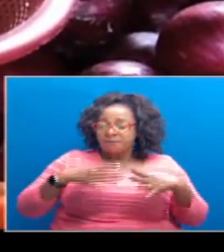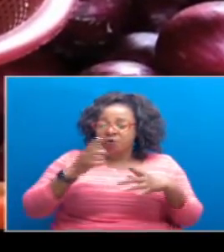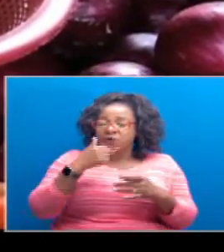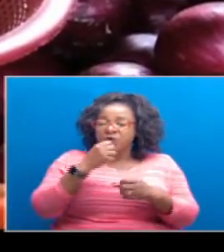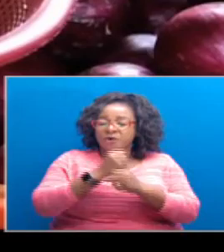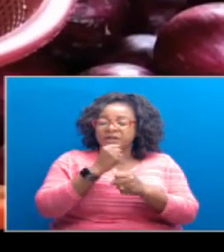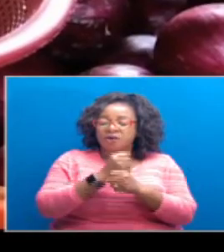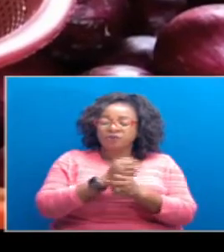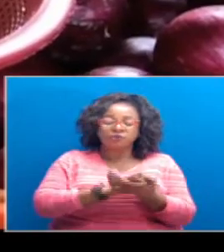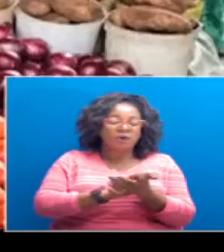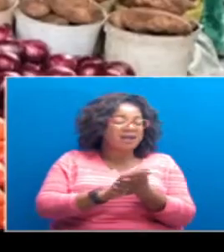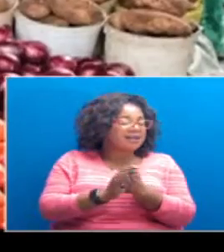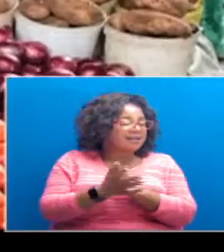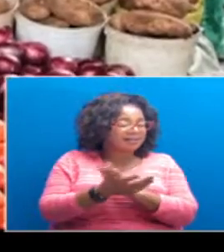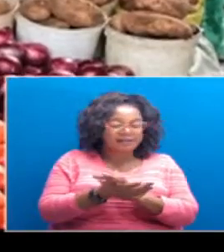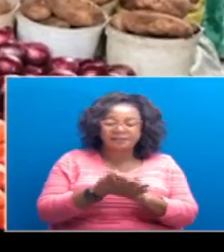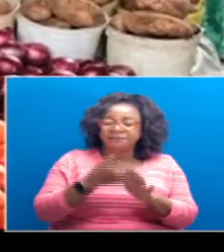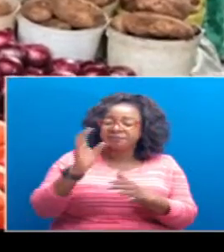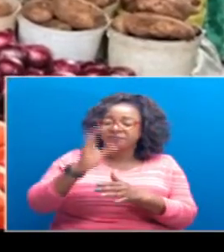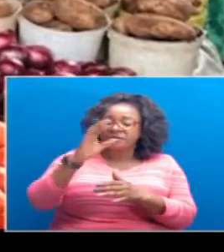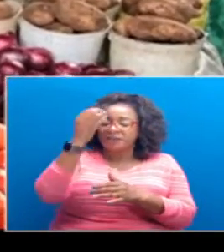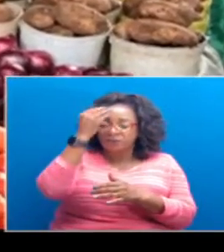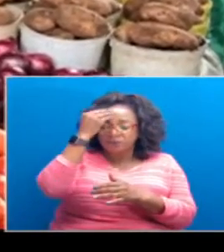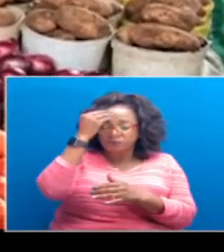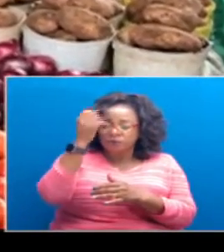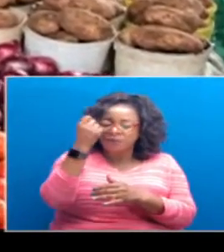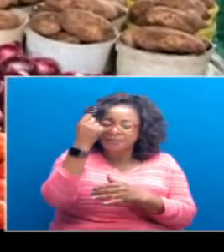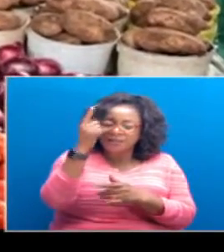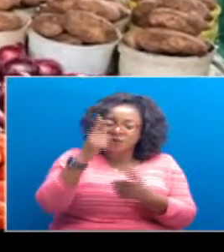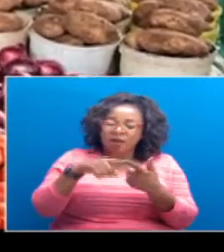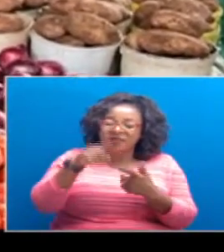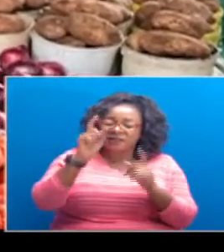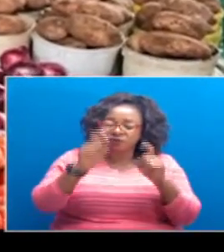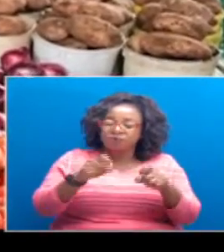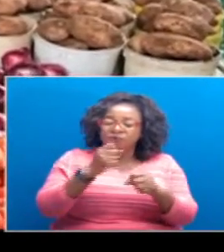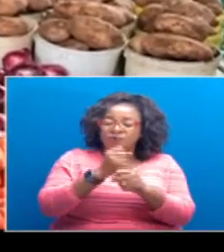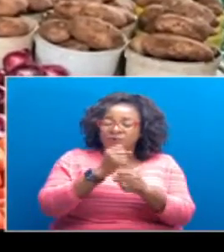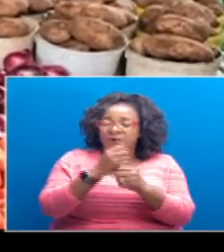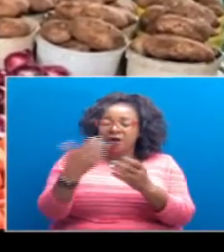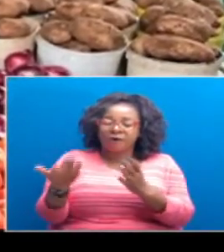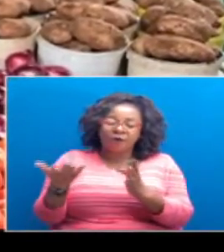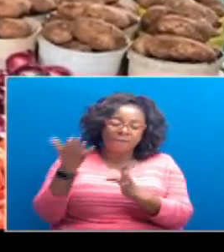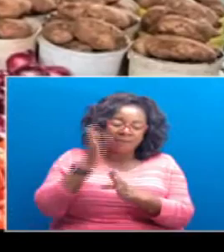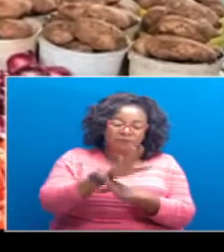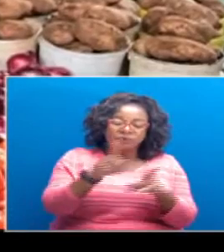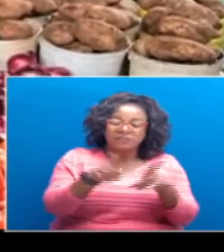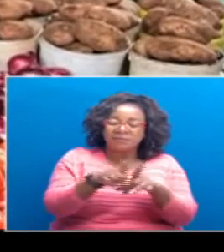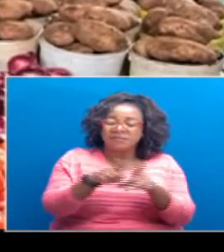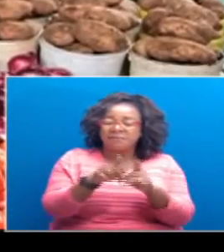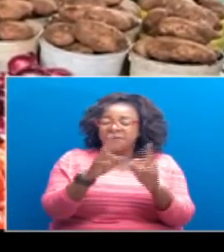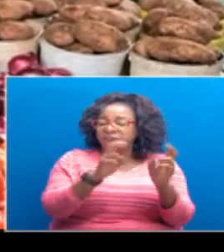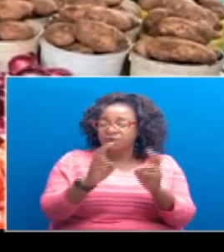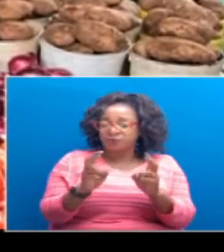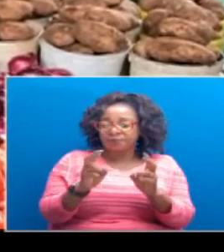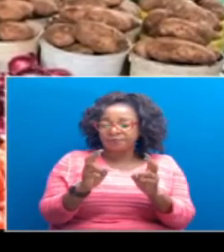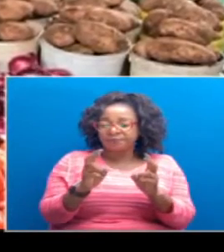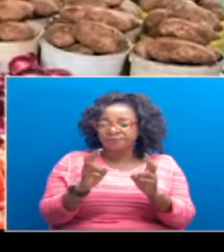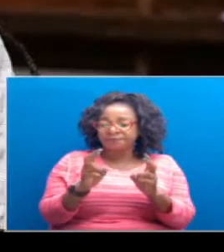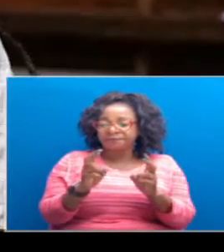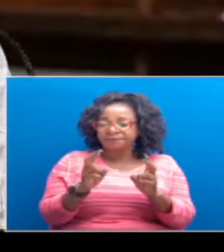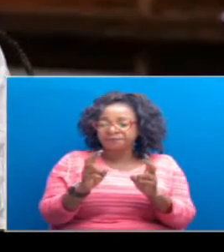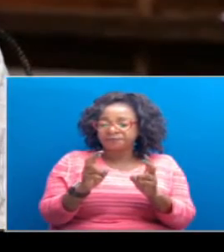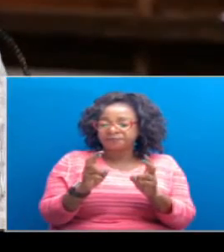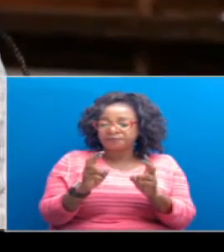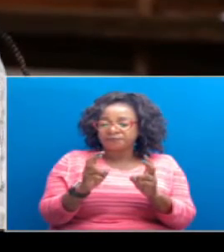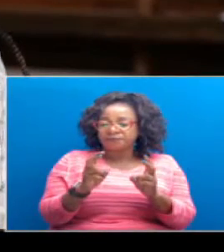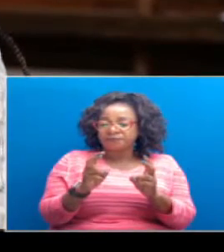do any civic education to understand what they are supposed to do. We are almost going back to the same swamp. As a resident, tell